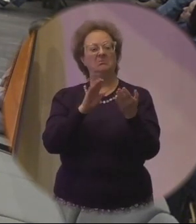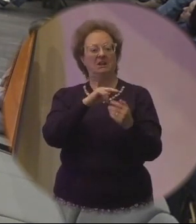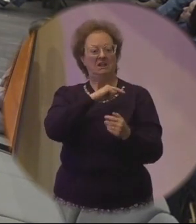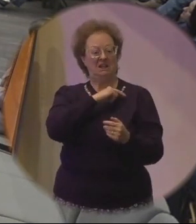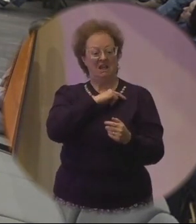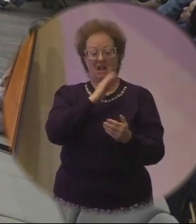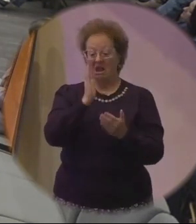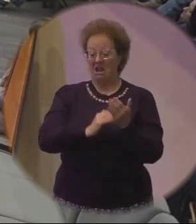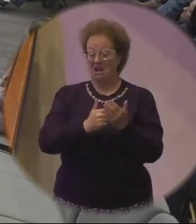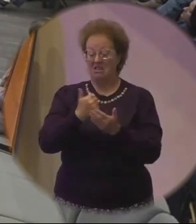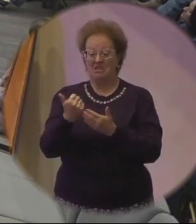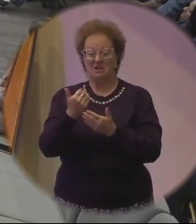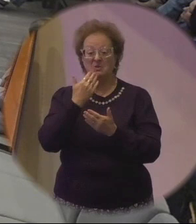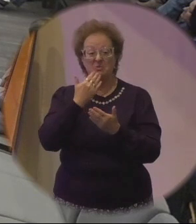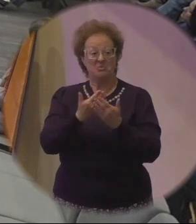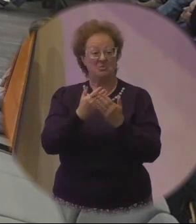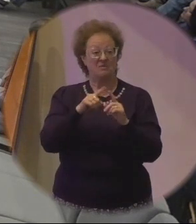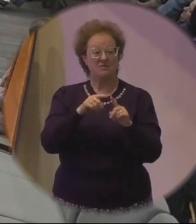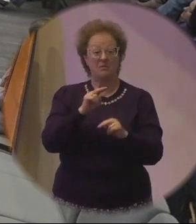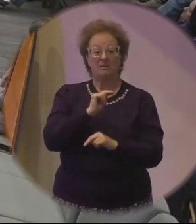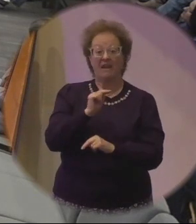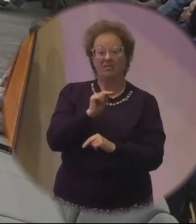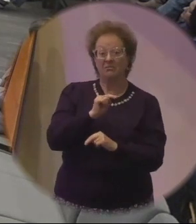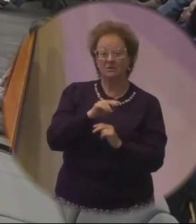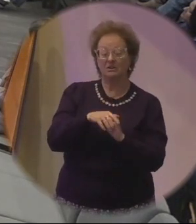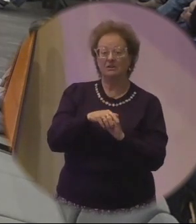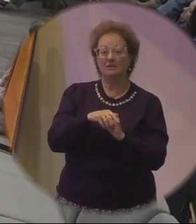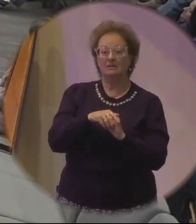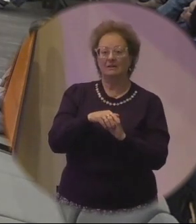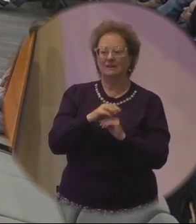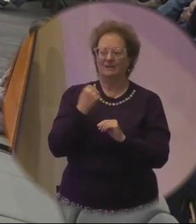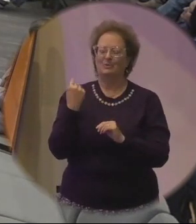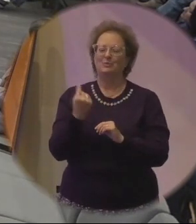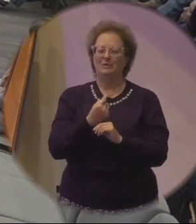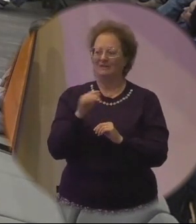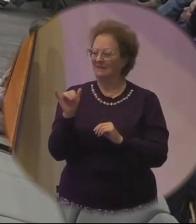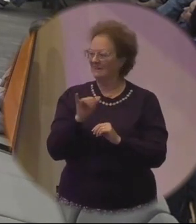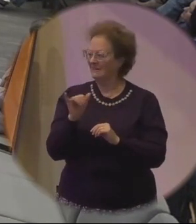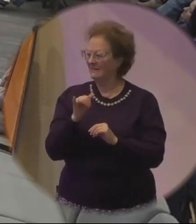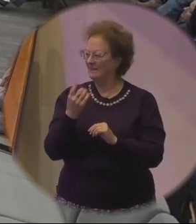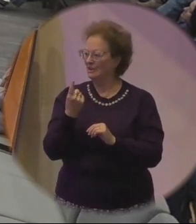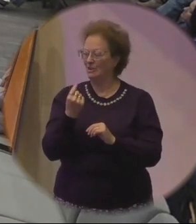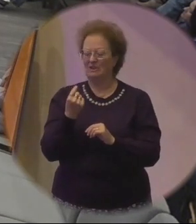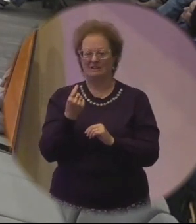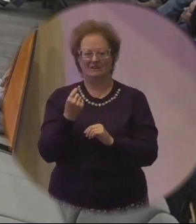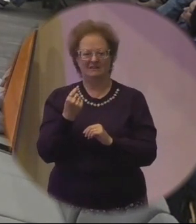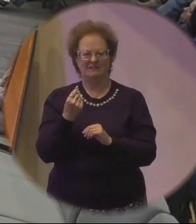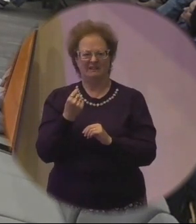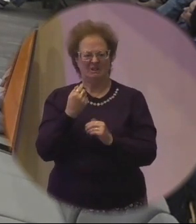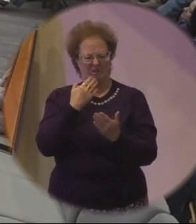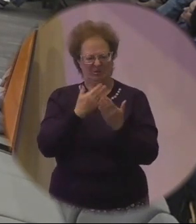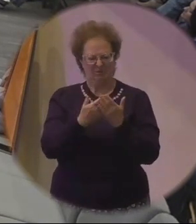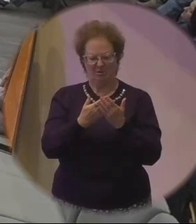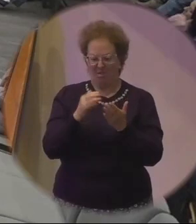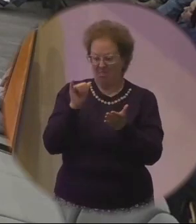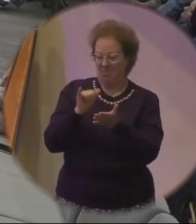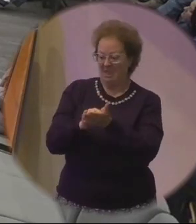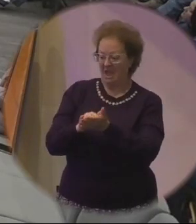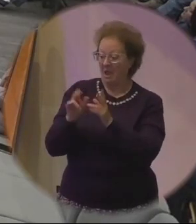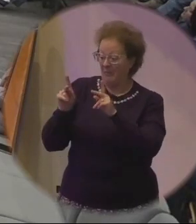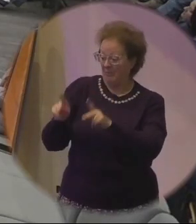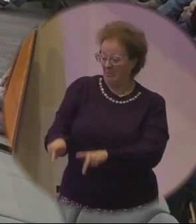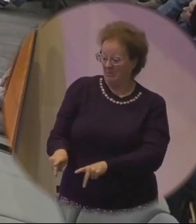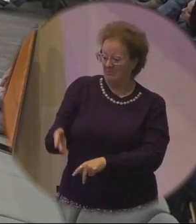Could anything good come out of Nazareth? And we do the same thing sometimes. Could anything good come out of that person or that